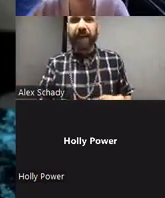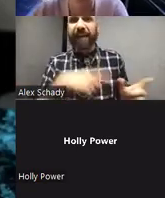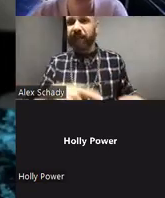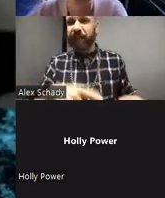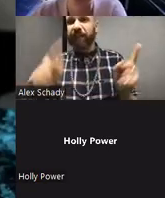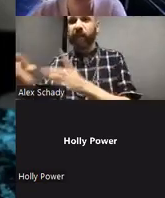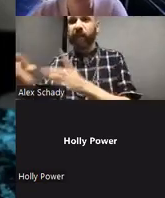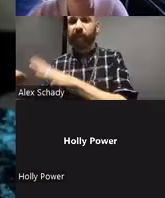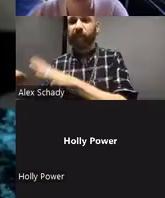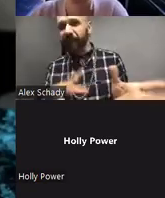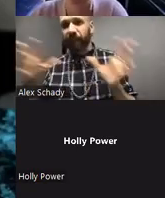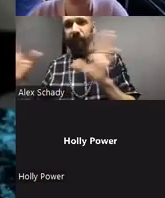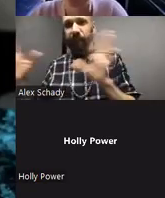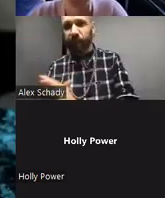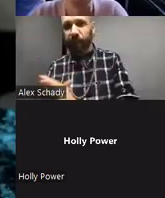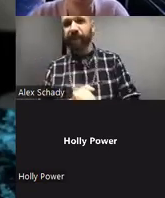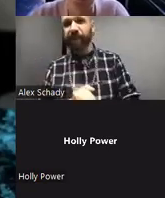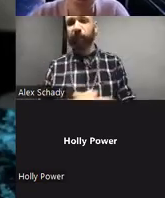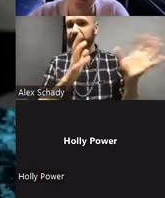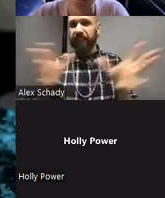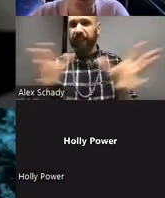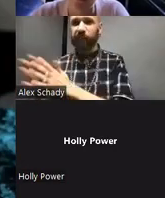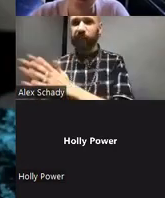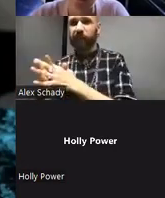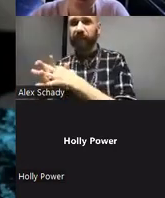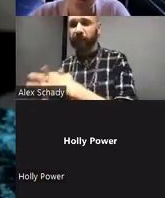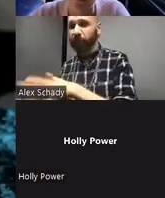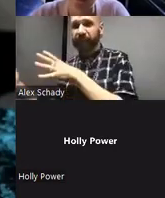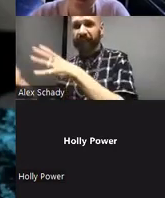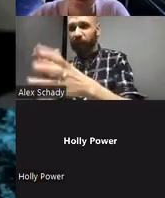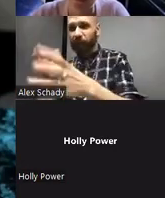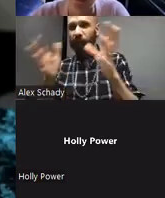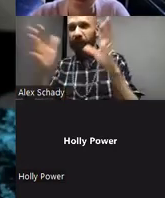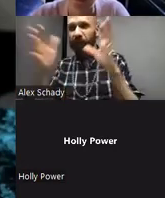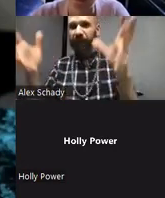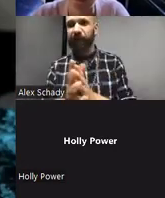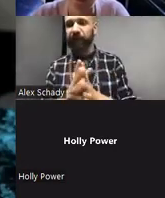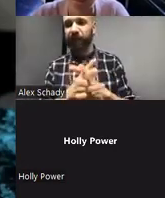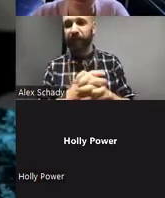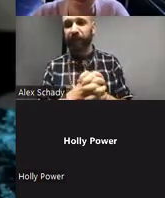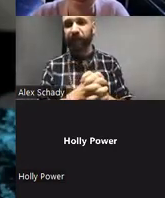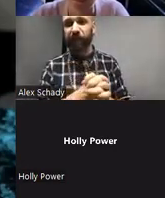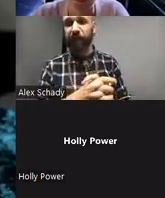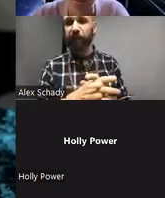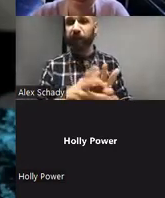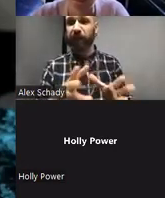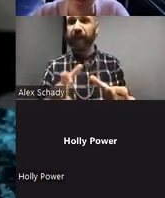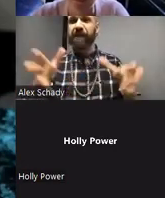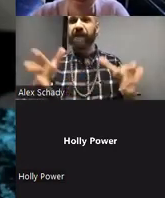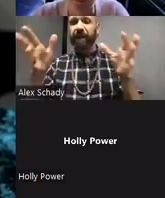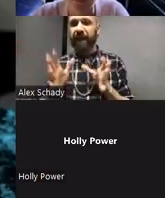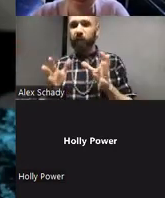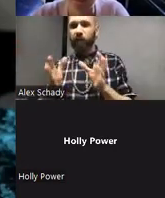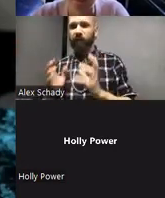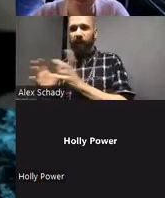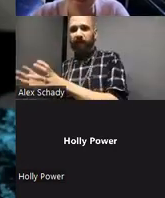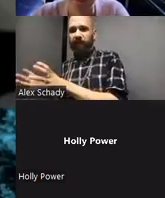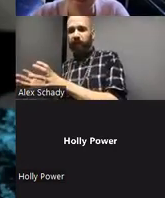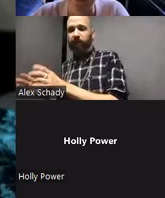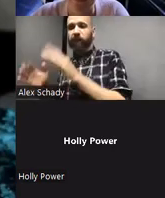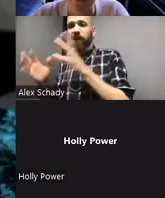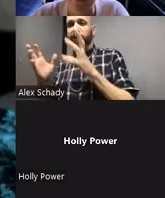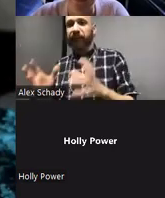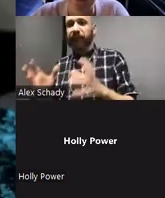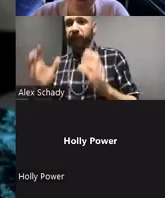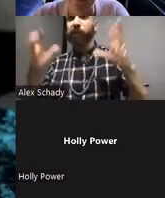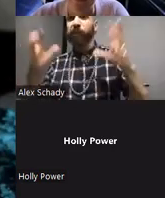And each session was run by different students, or each activity was run by different students. They've got all their own activities in relation to it. And we're showing their work from their